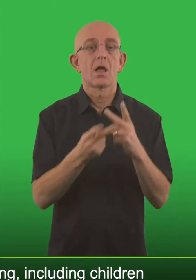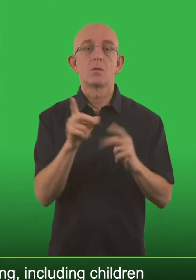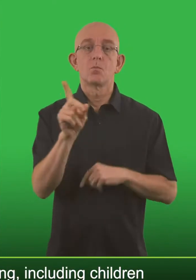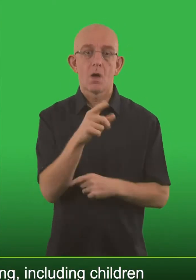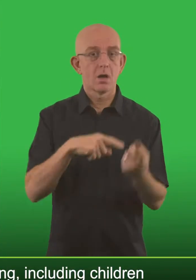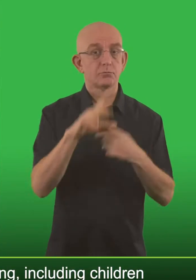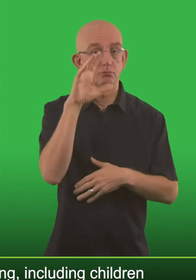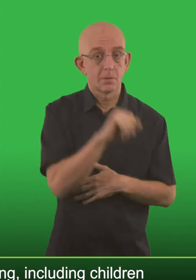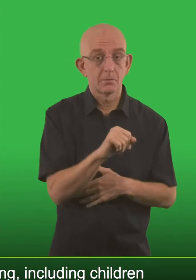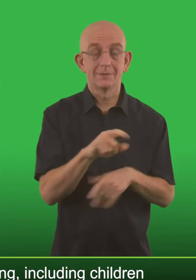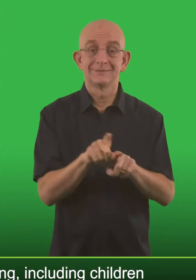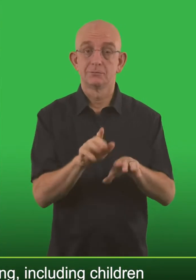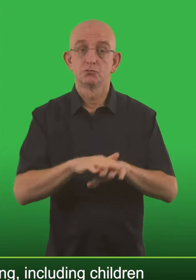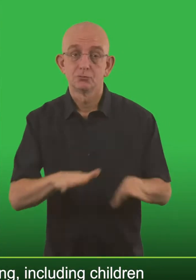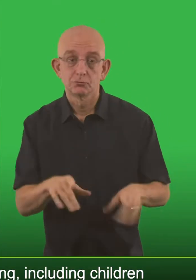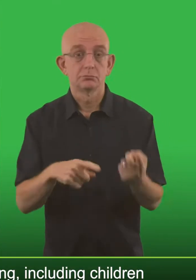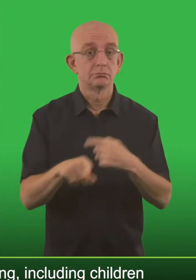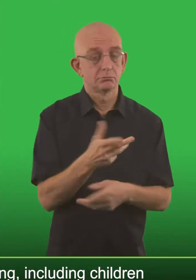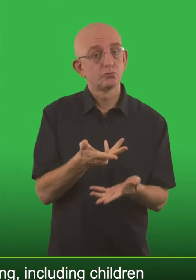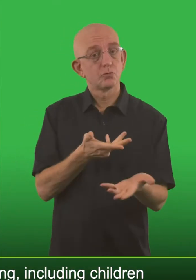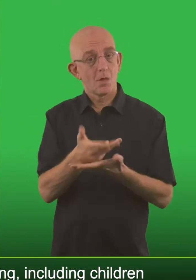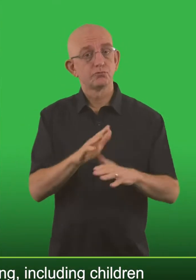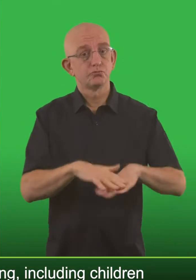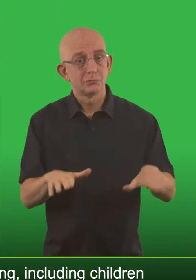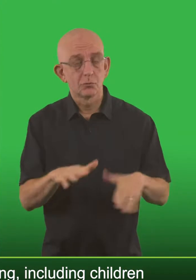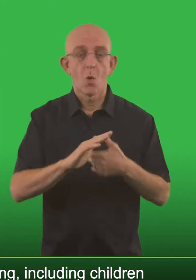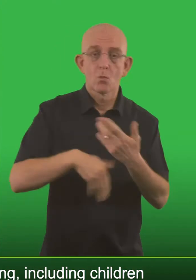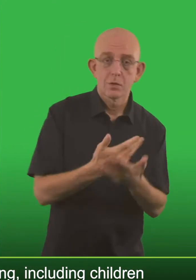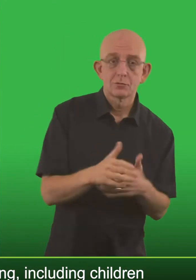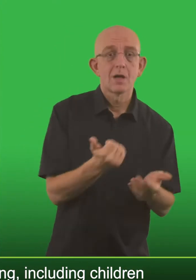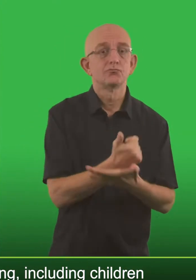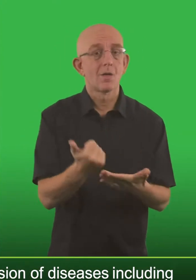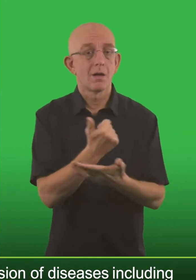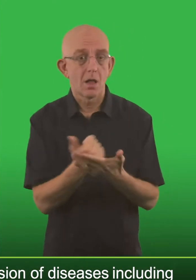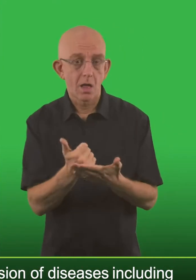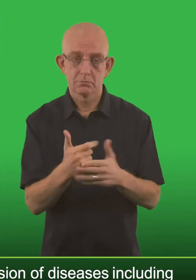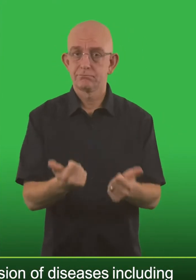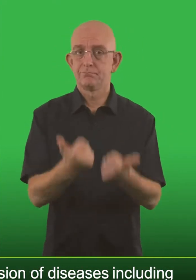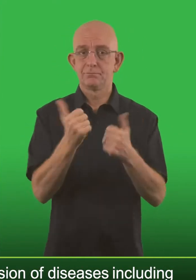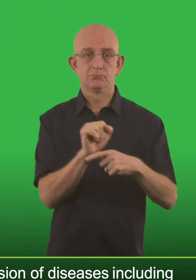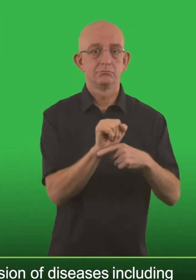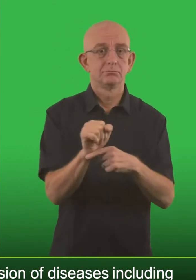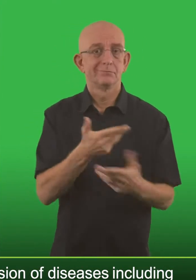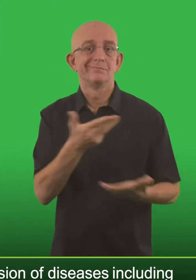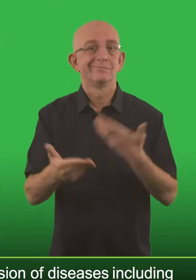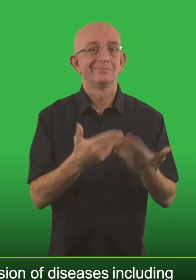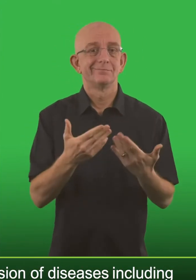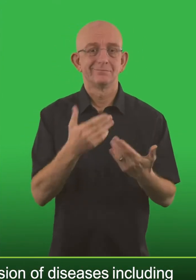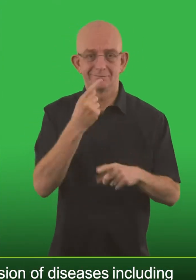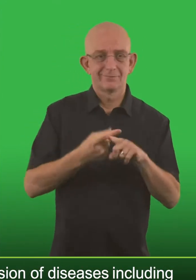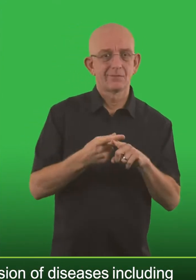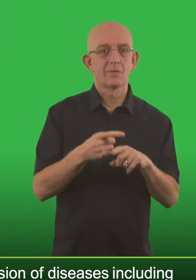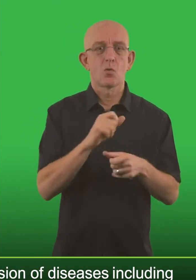Another thing that we can all be remembering, including children and talking about with children, is to wash our hands regularly. It's a really effective way of preventing transmission of